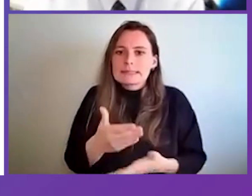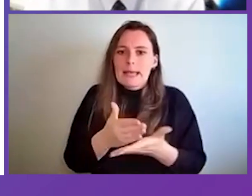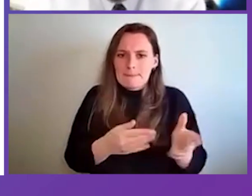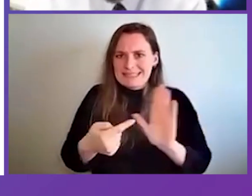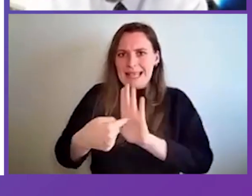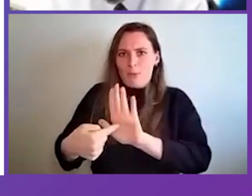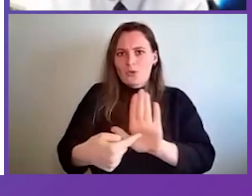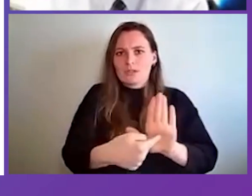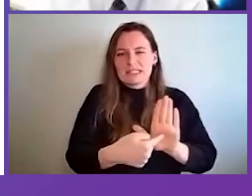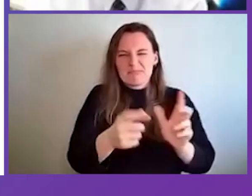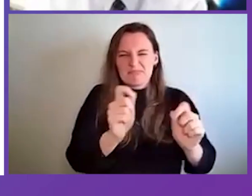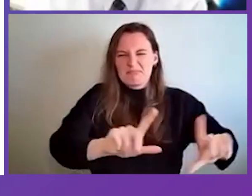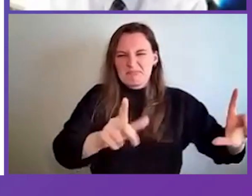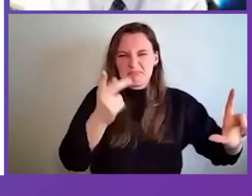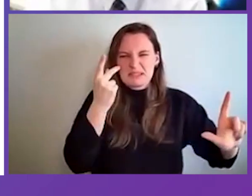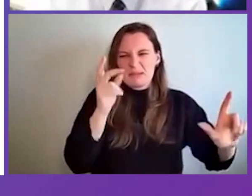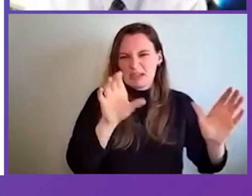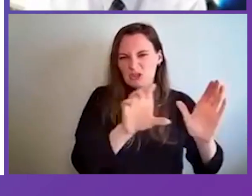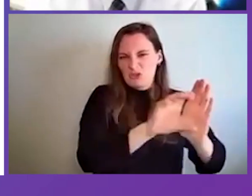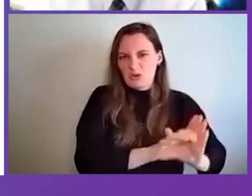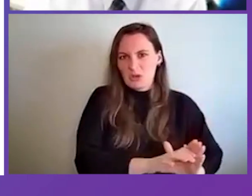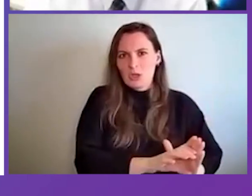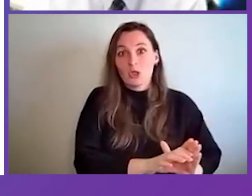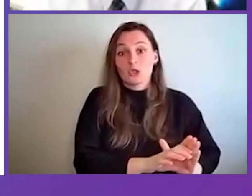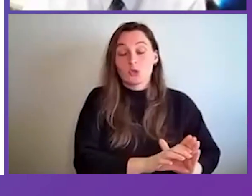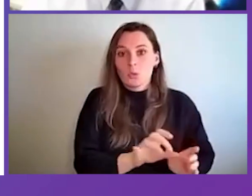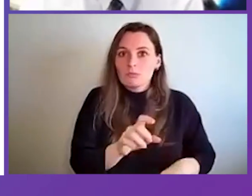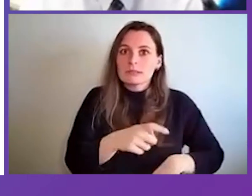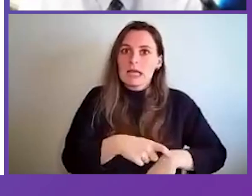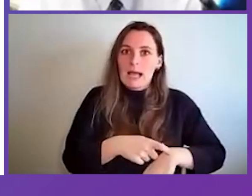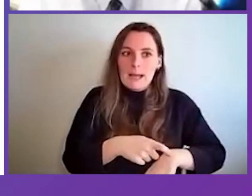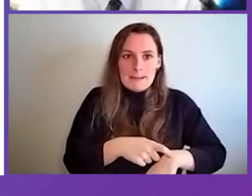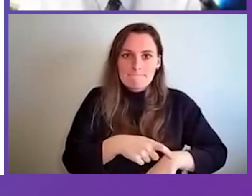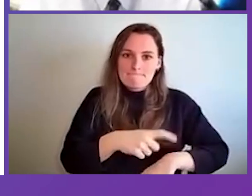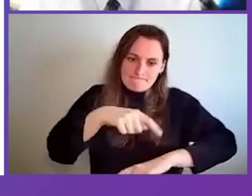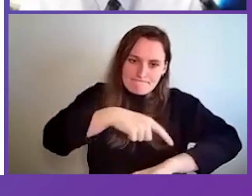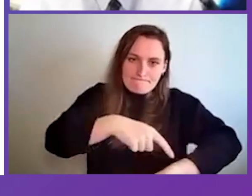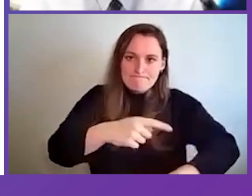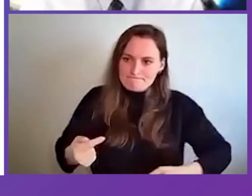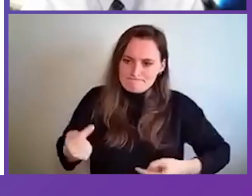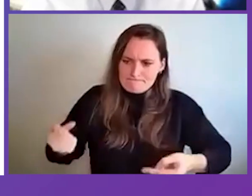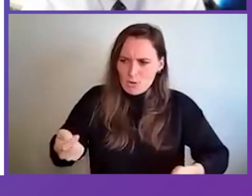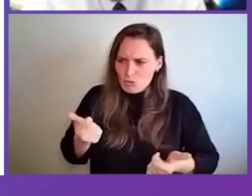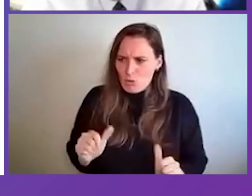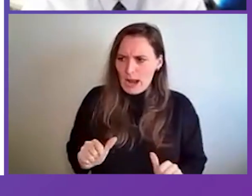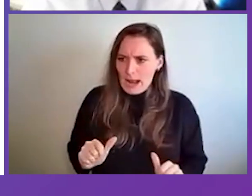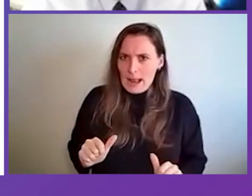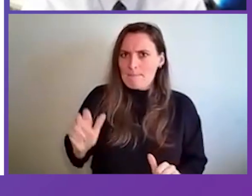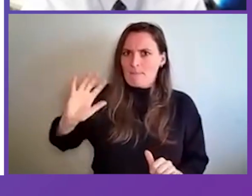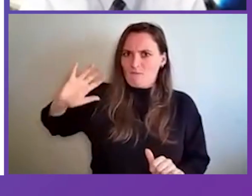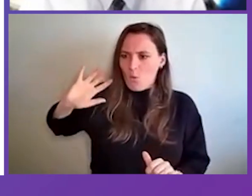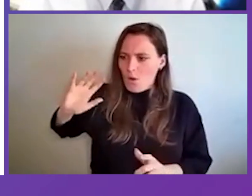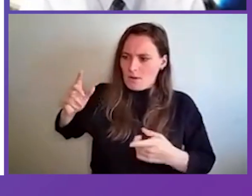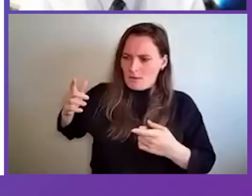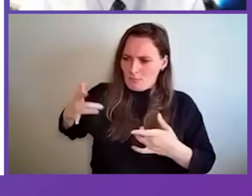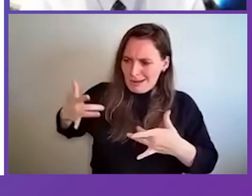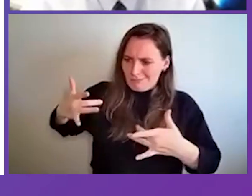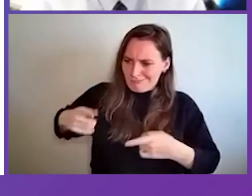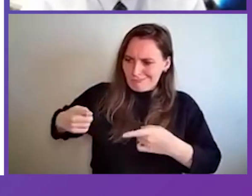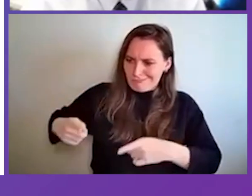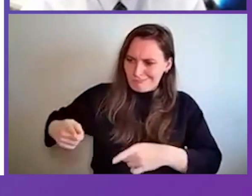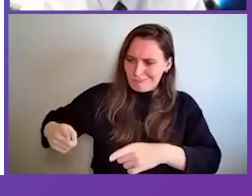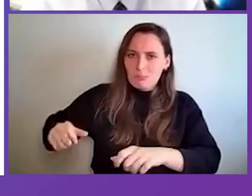spent quite a bit of time trying to uncover what's been done before so that we can build on it. We've also looked